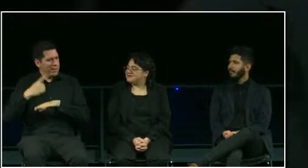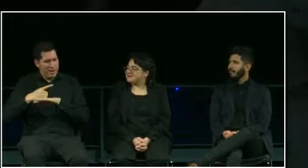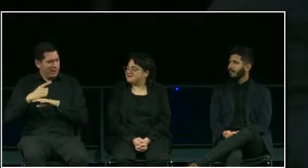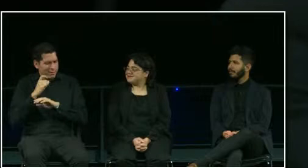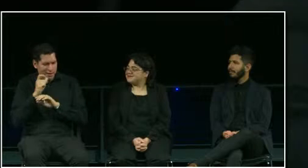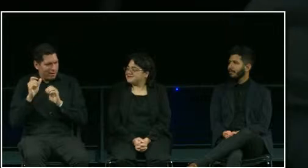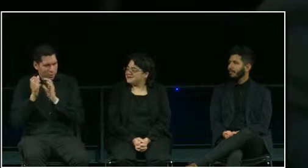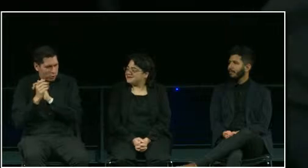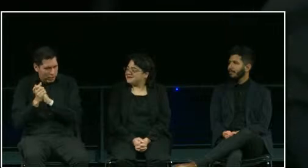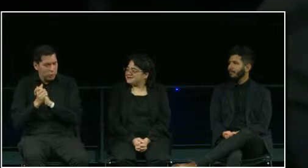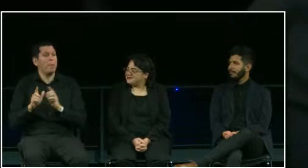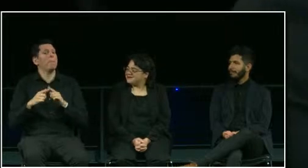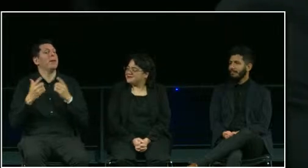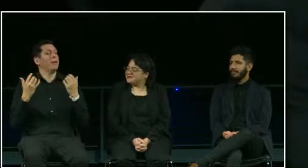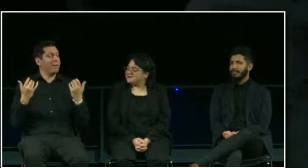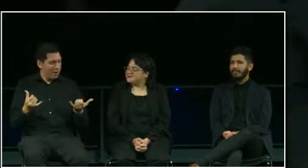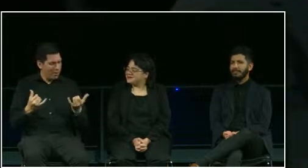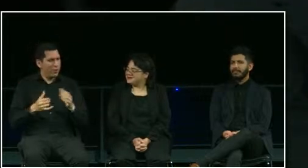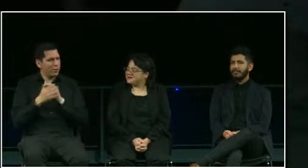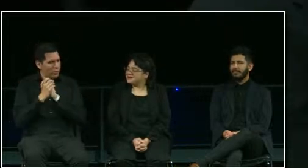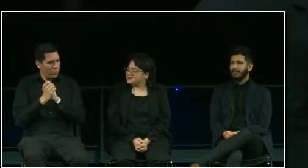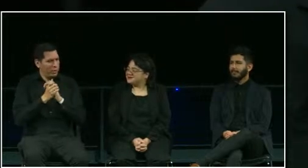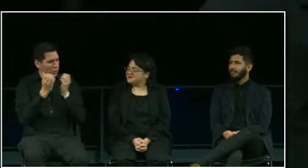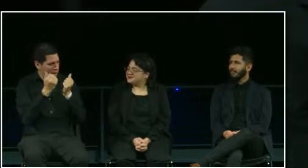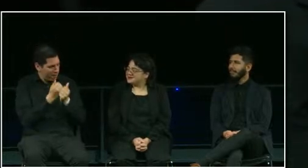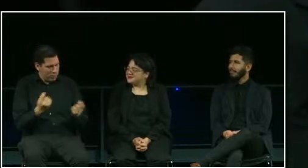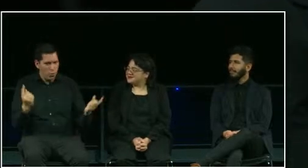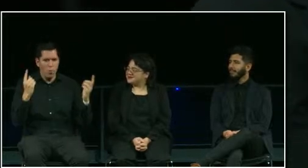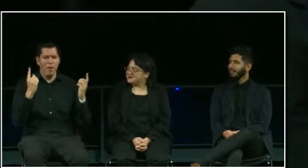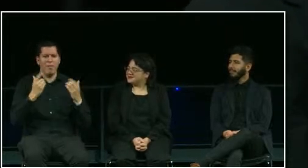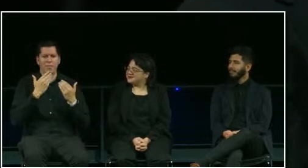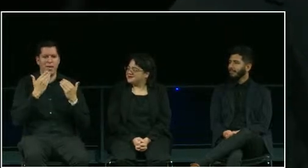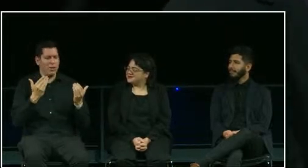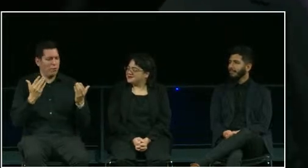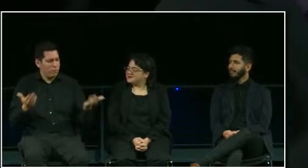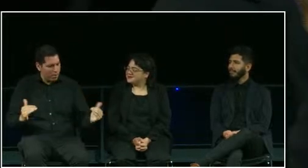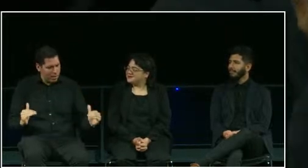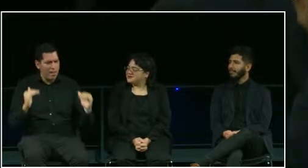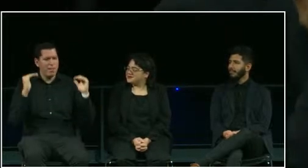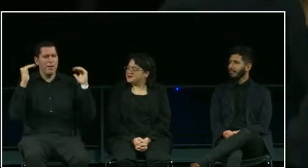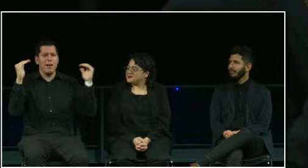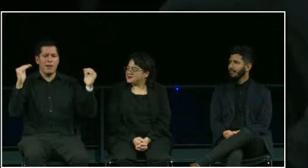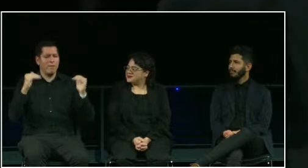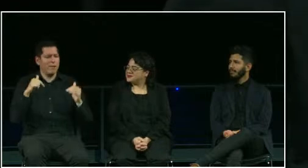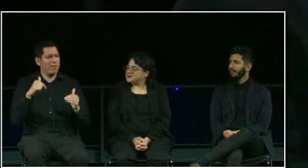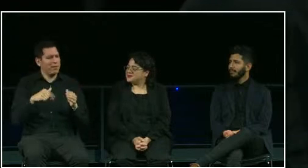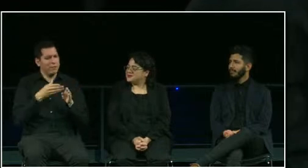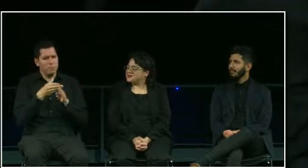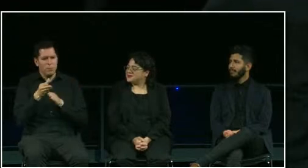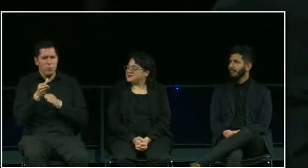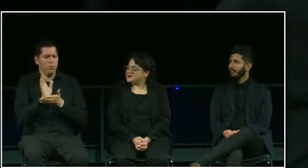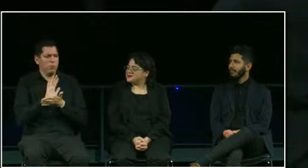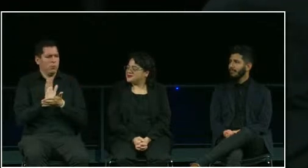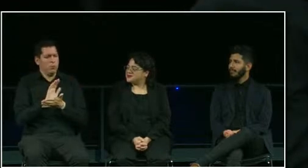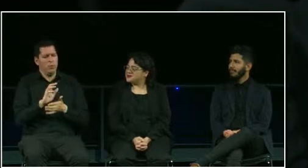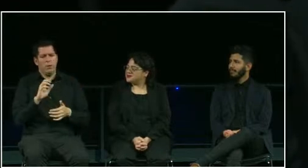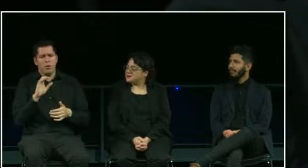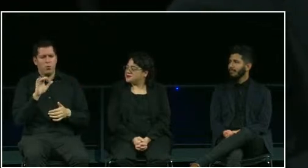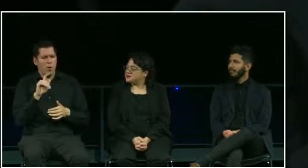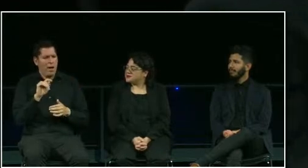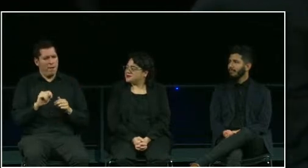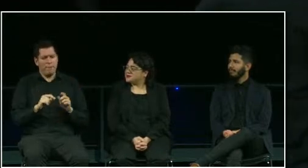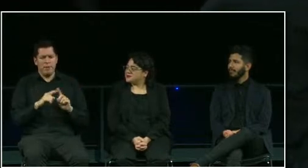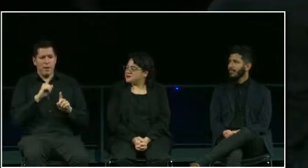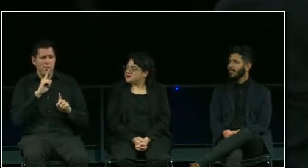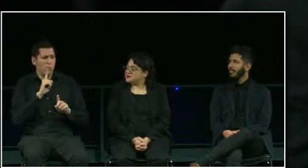So congratulations to you all. Thank you for elevating the craft. I'm going to, you know, go out like Richie Aprile from The Sopranos. I have